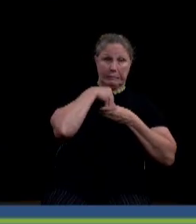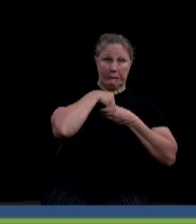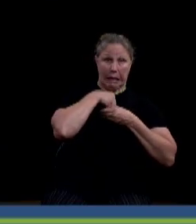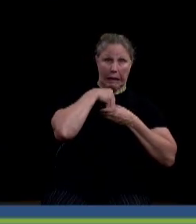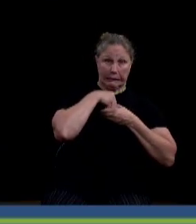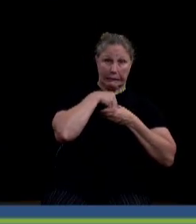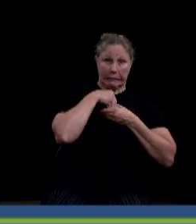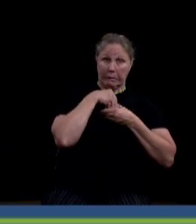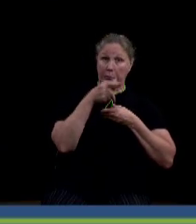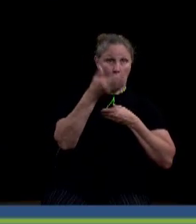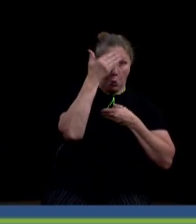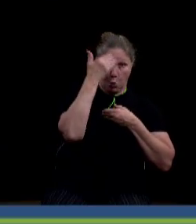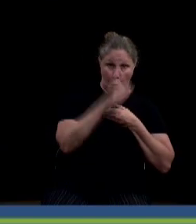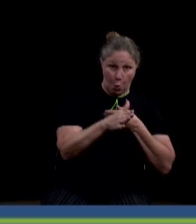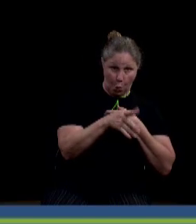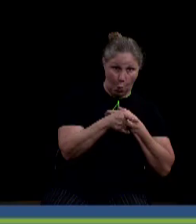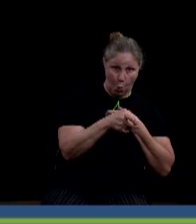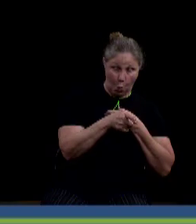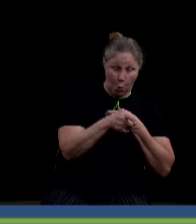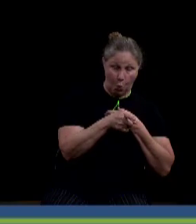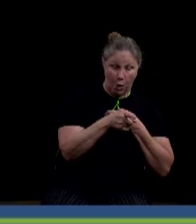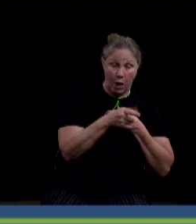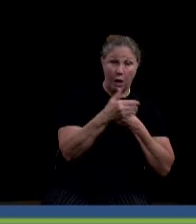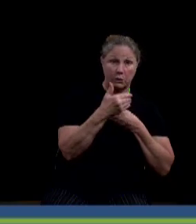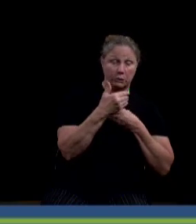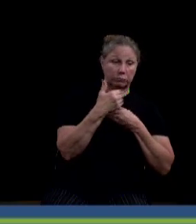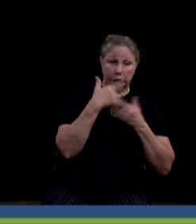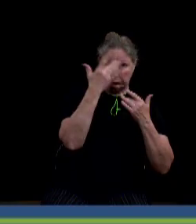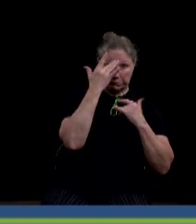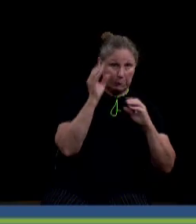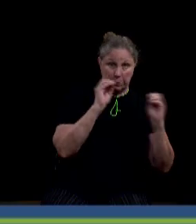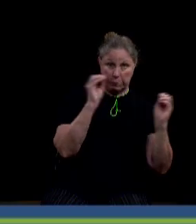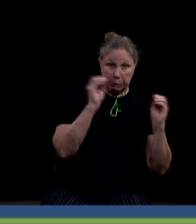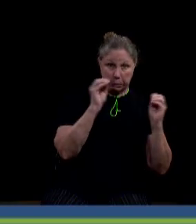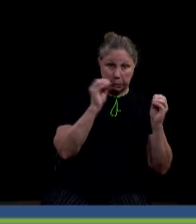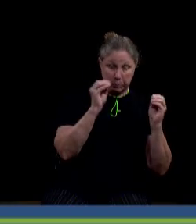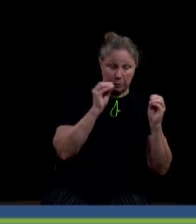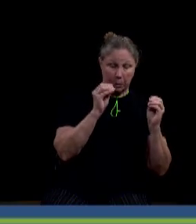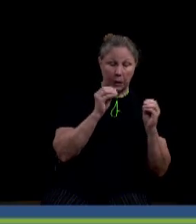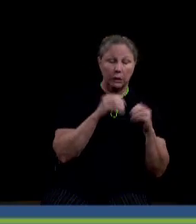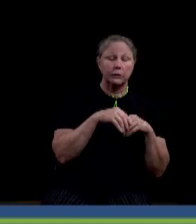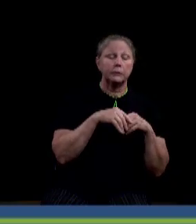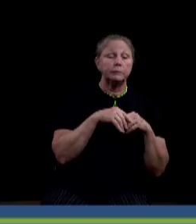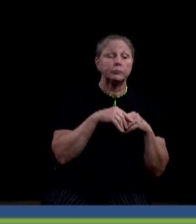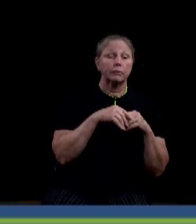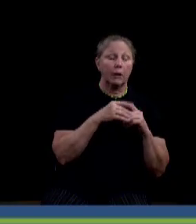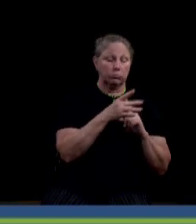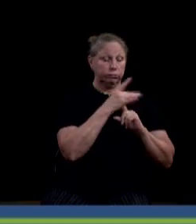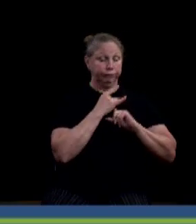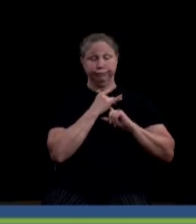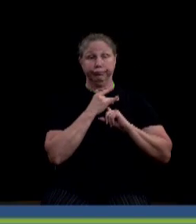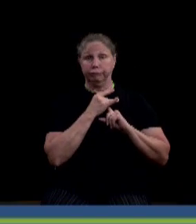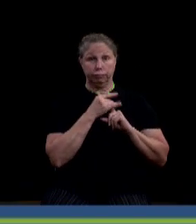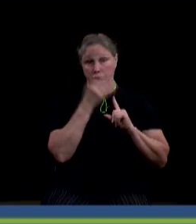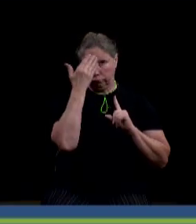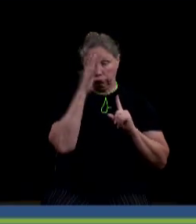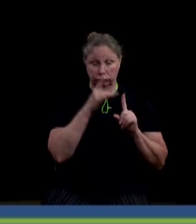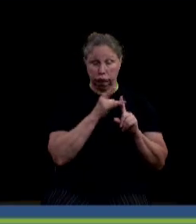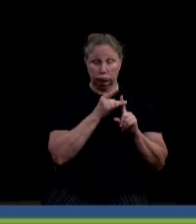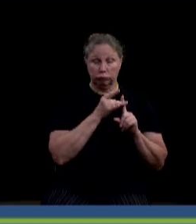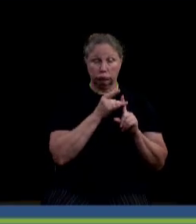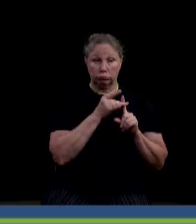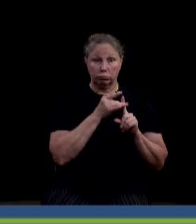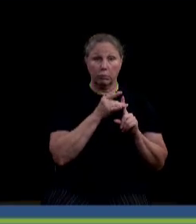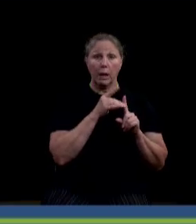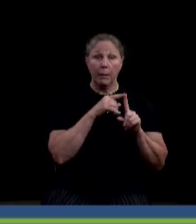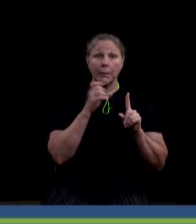that you have acquired the infection, but are transmitting virus, that